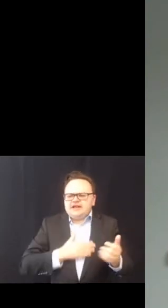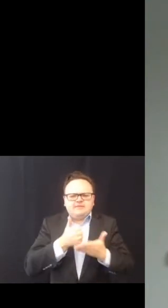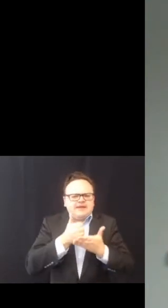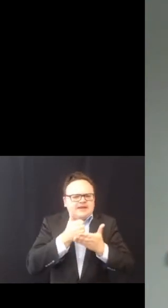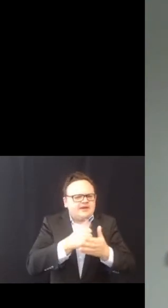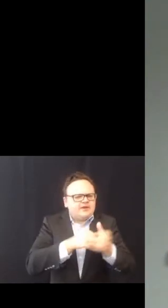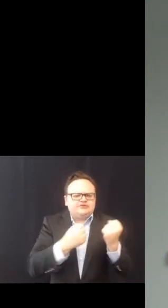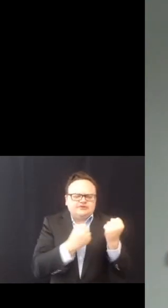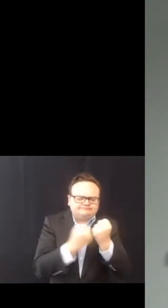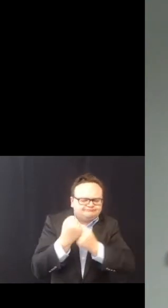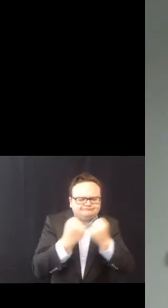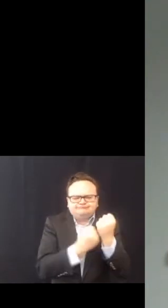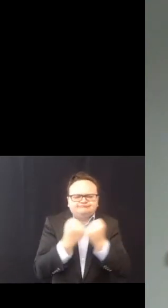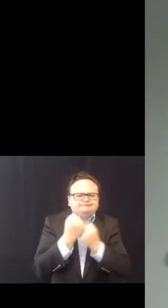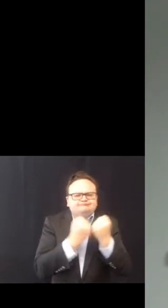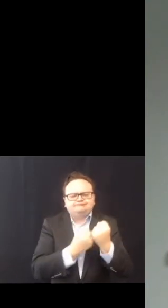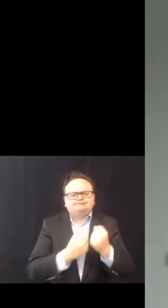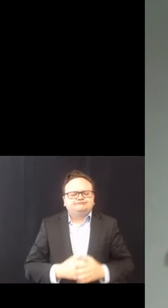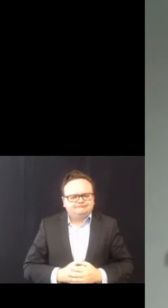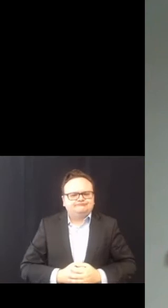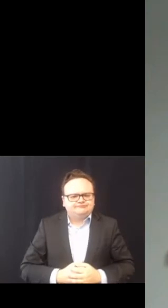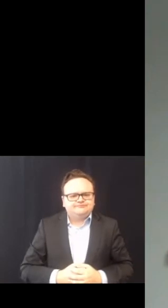out of work. I feel like